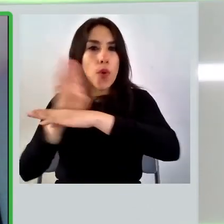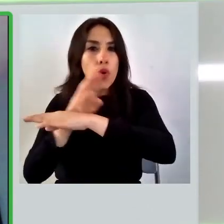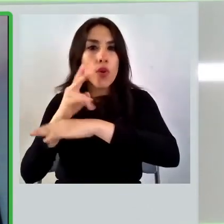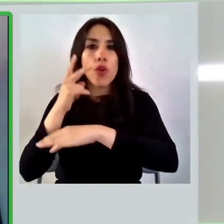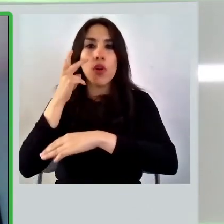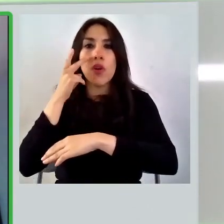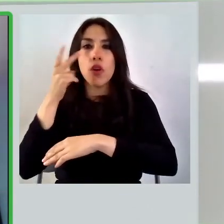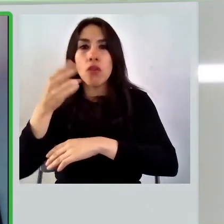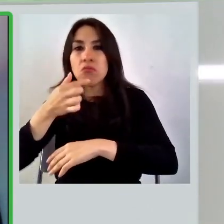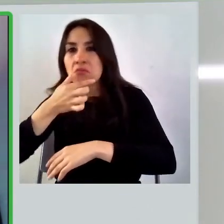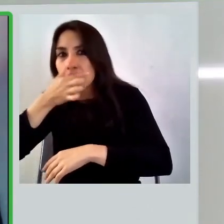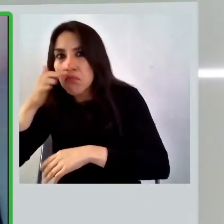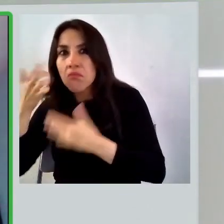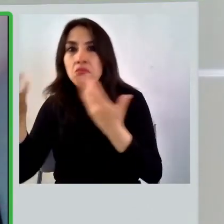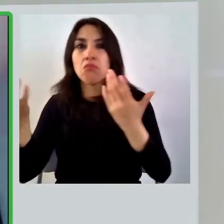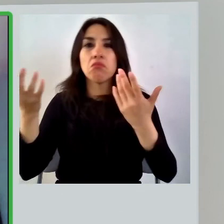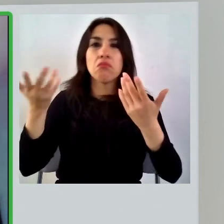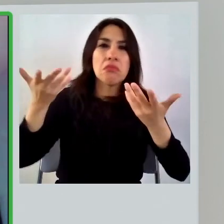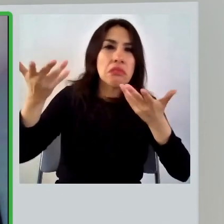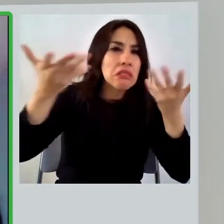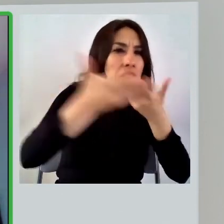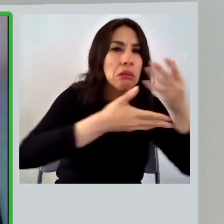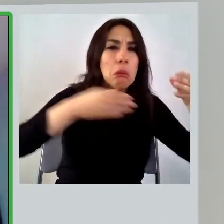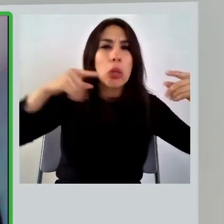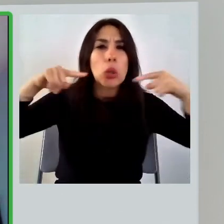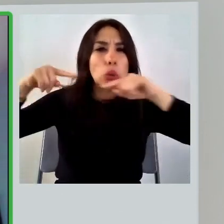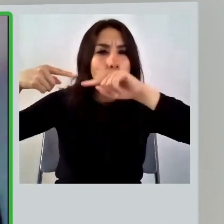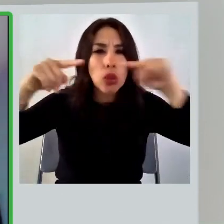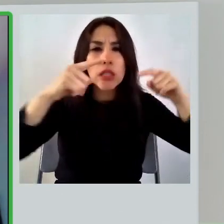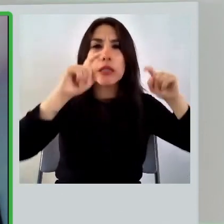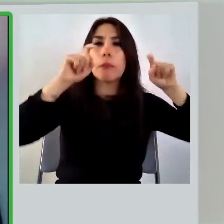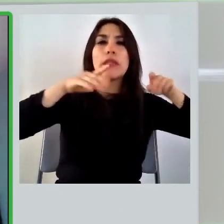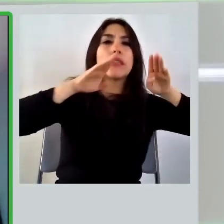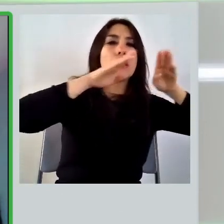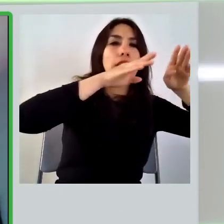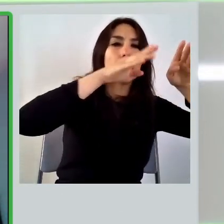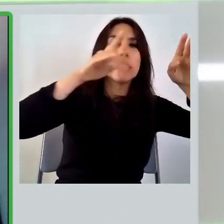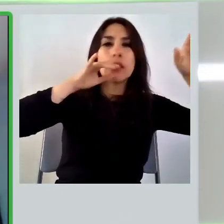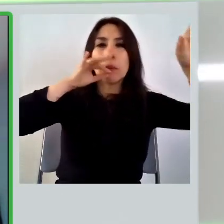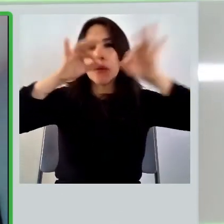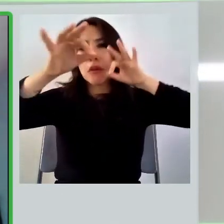great examples that will inspire you, and some really helpful guidance.